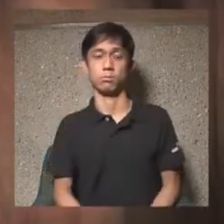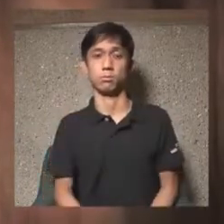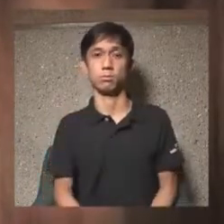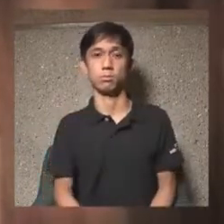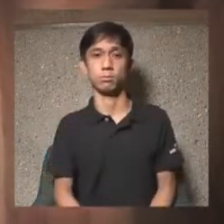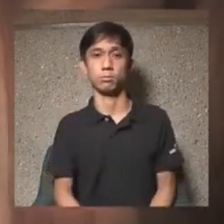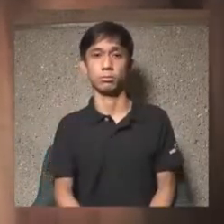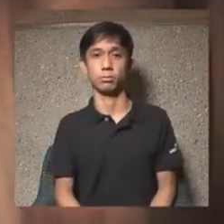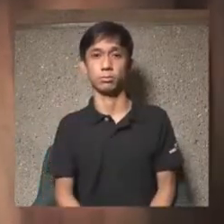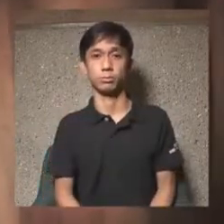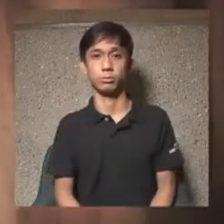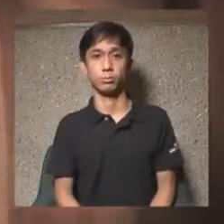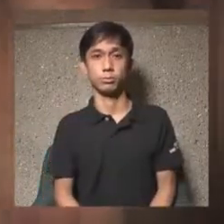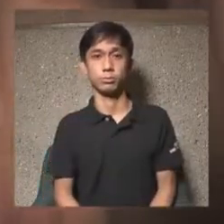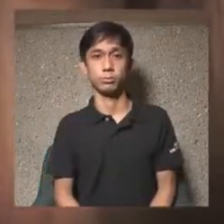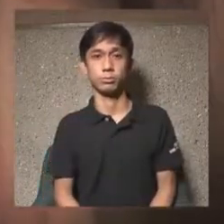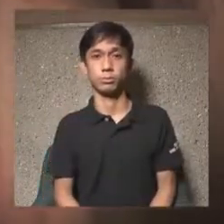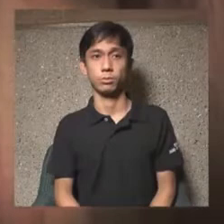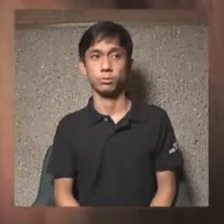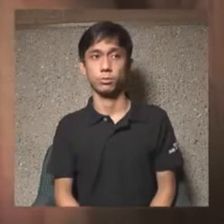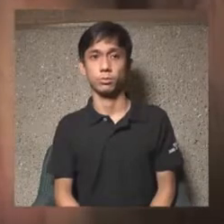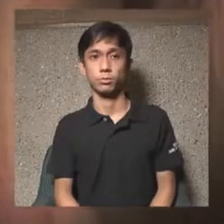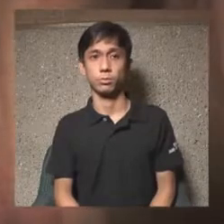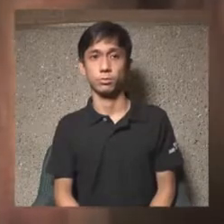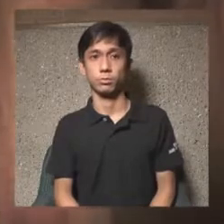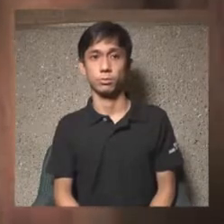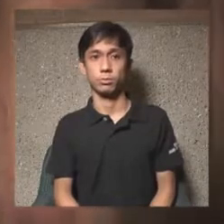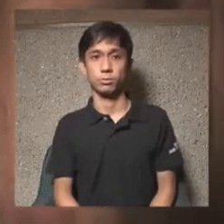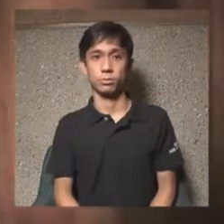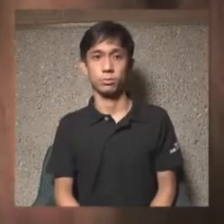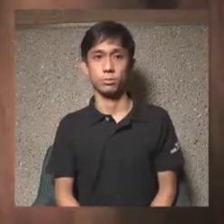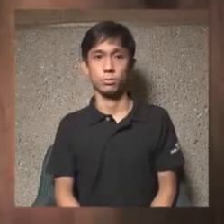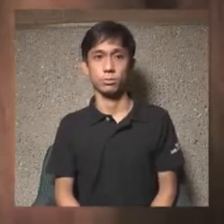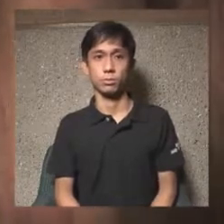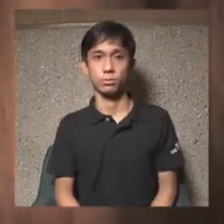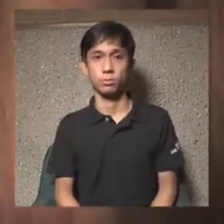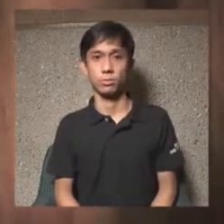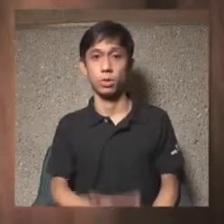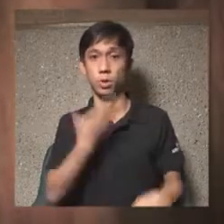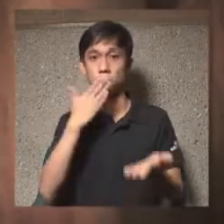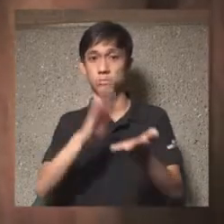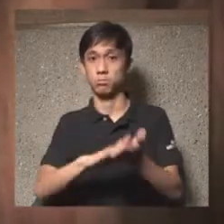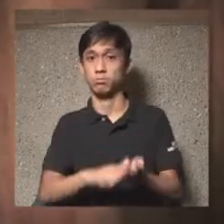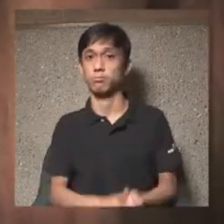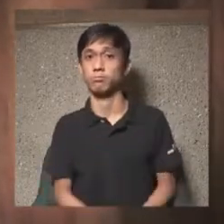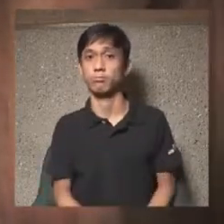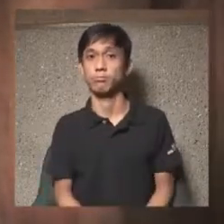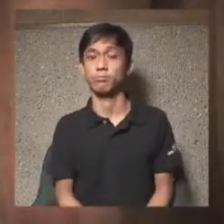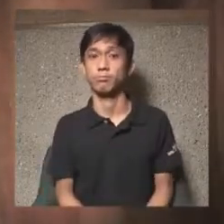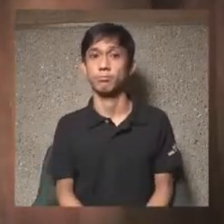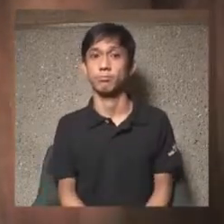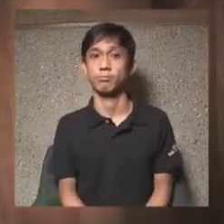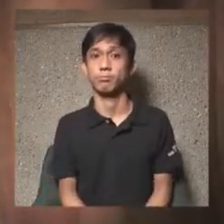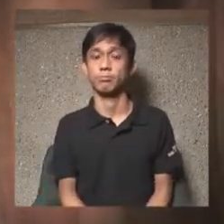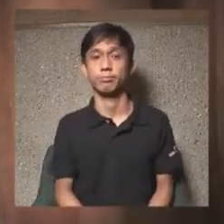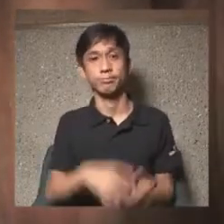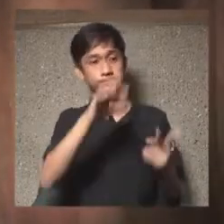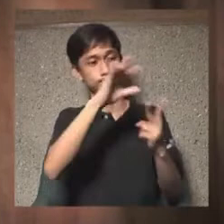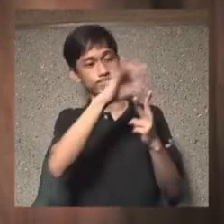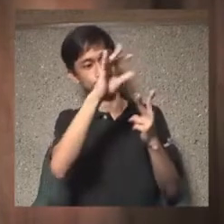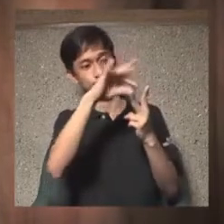usual stress response. I'm a doctor anyway, so what he chose was to flee. Flight was